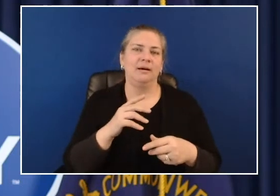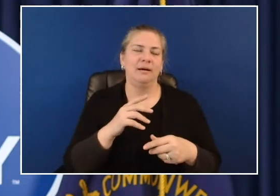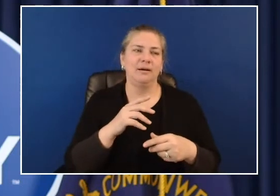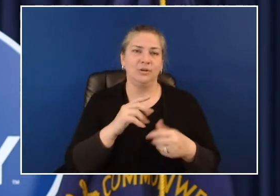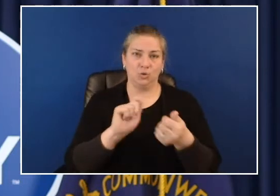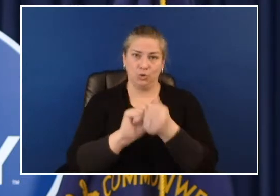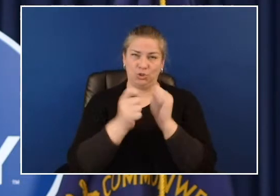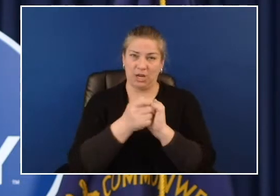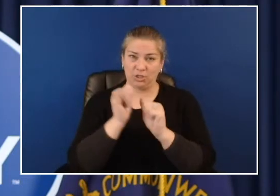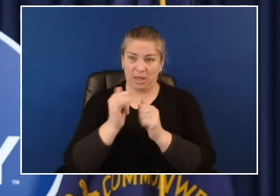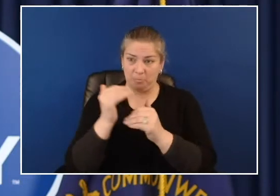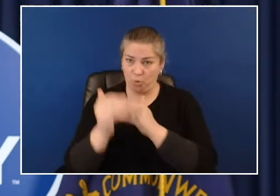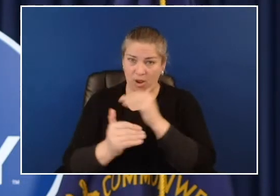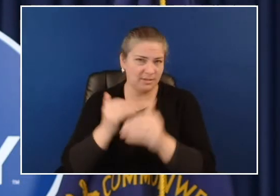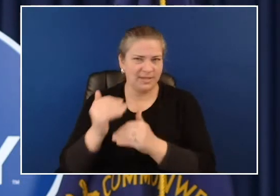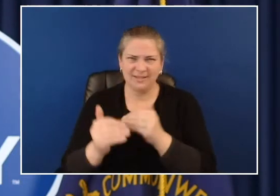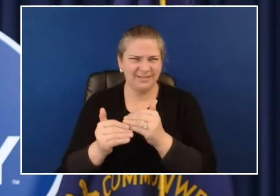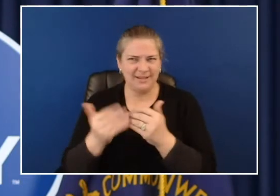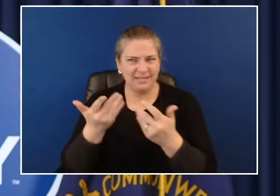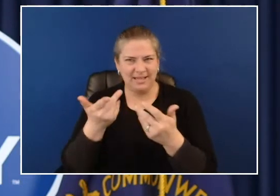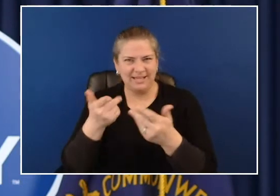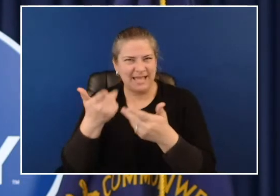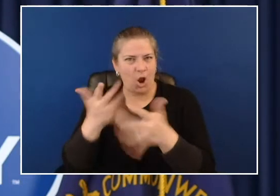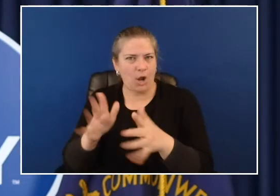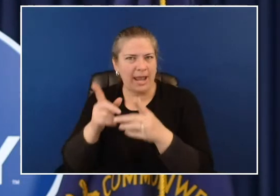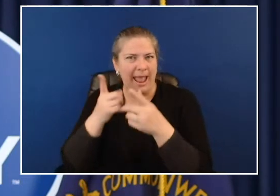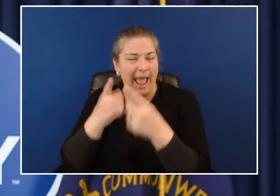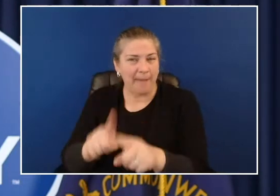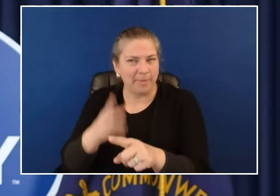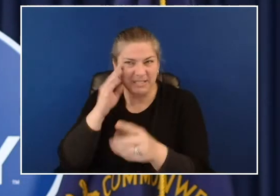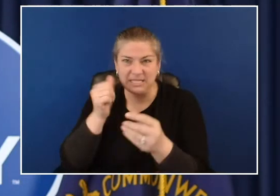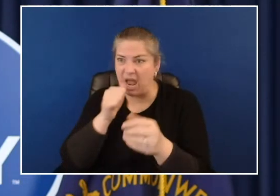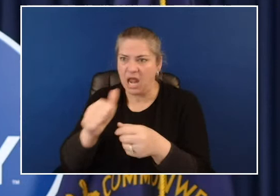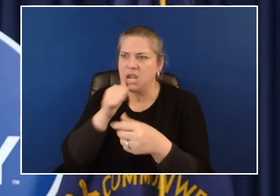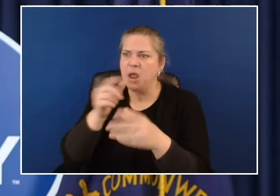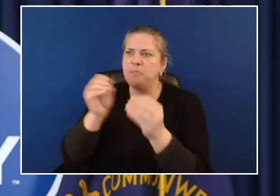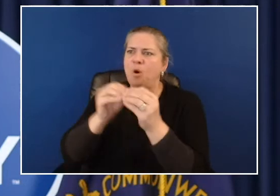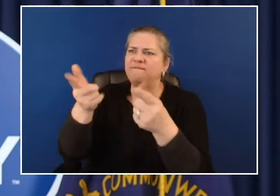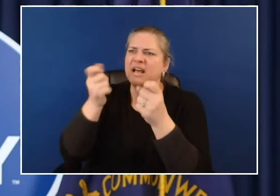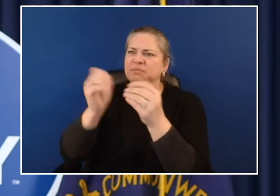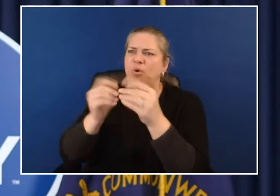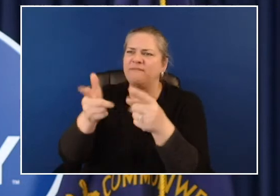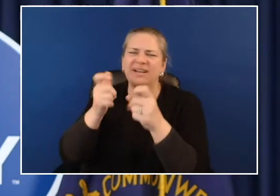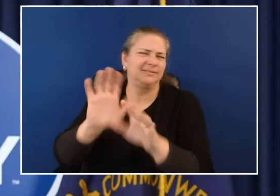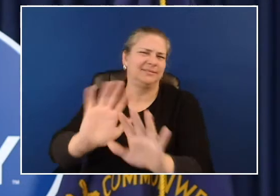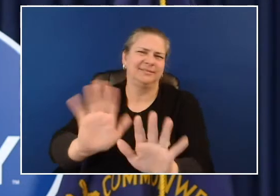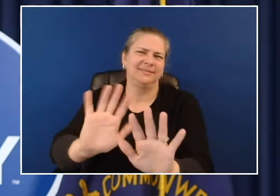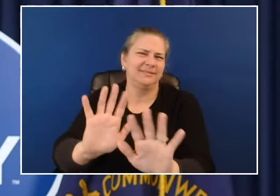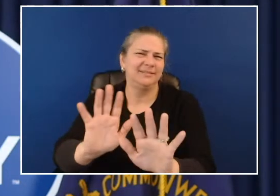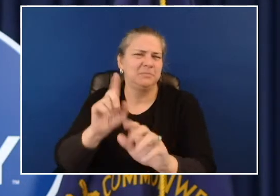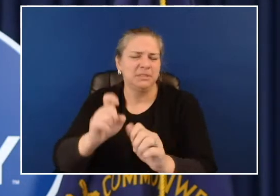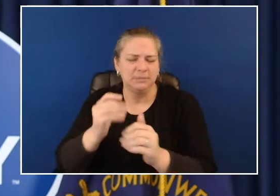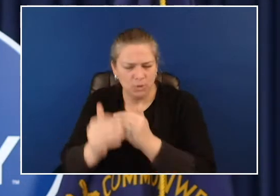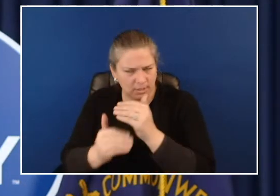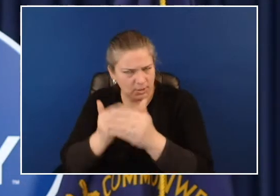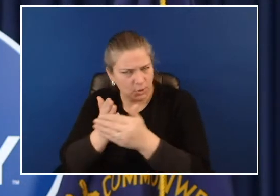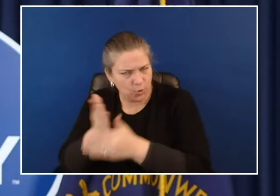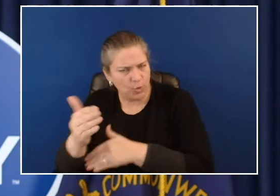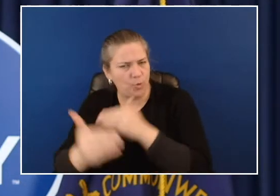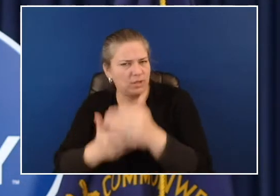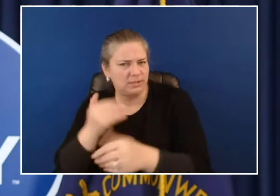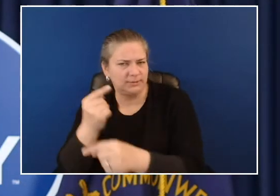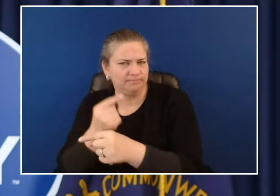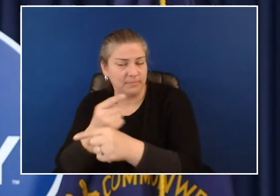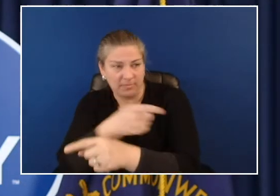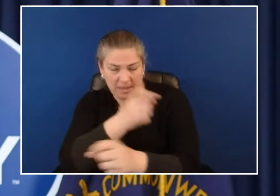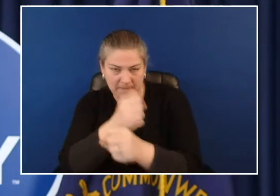something has happened because it's not fast enough is the wrong thing to do. I think that they made the decision that they think